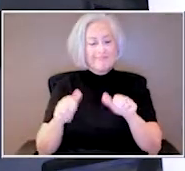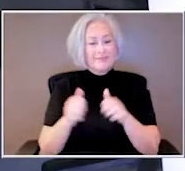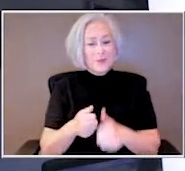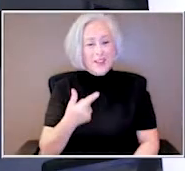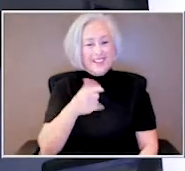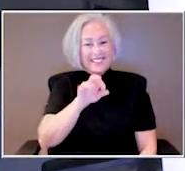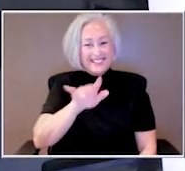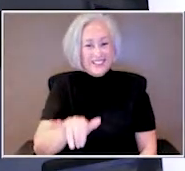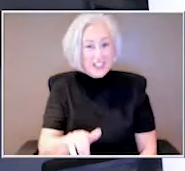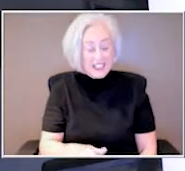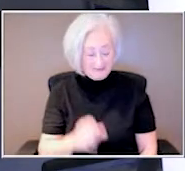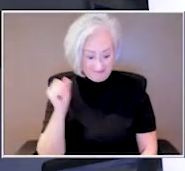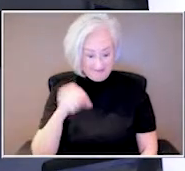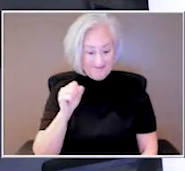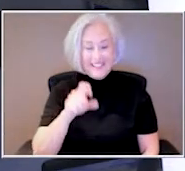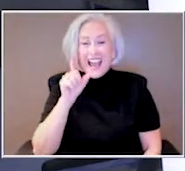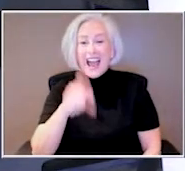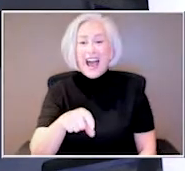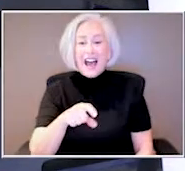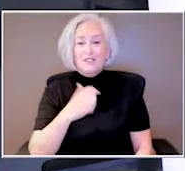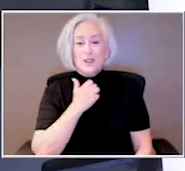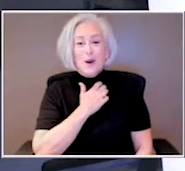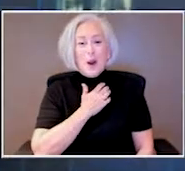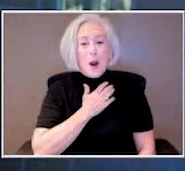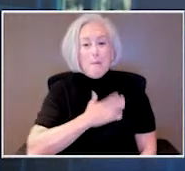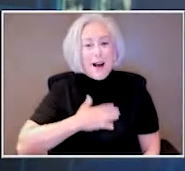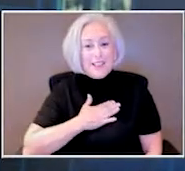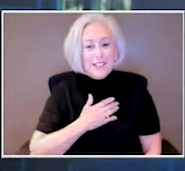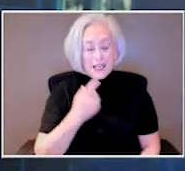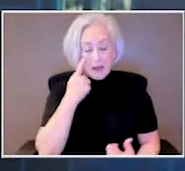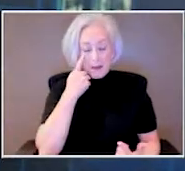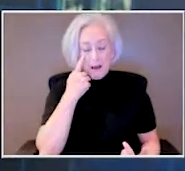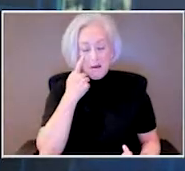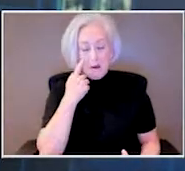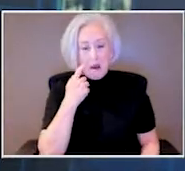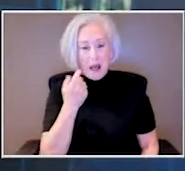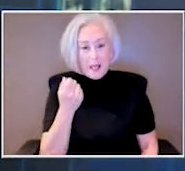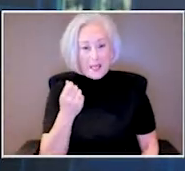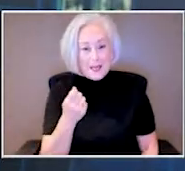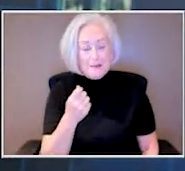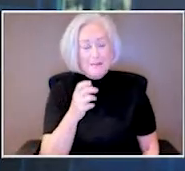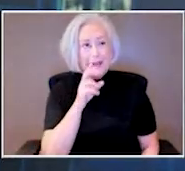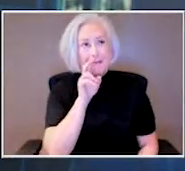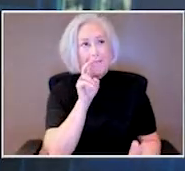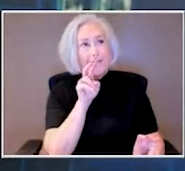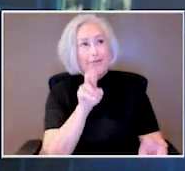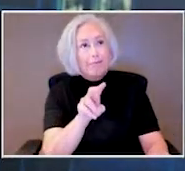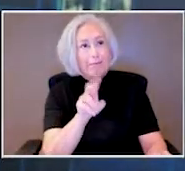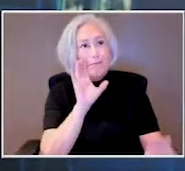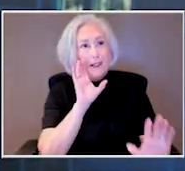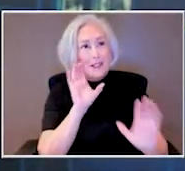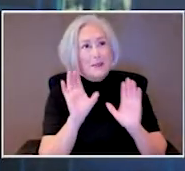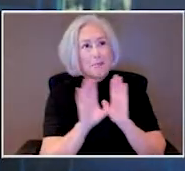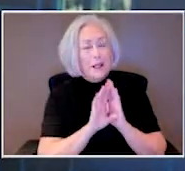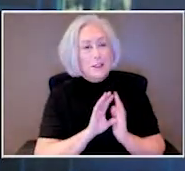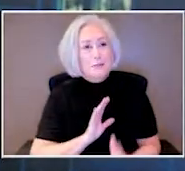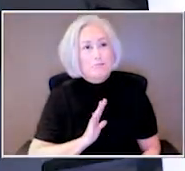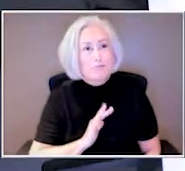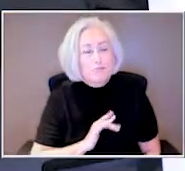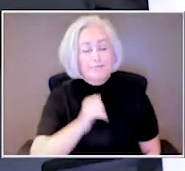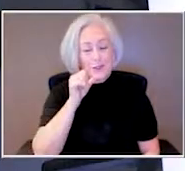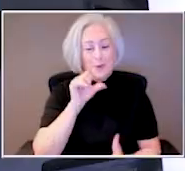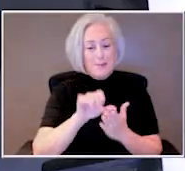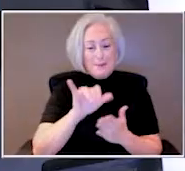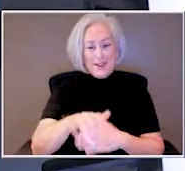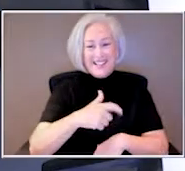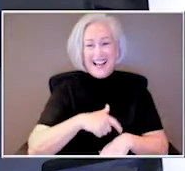apologize because my eyes, I think, are watering up or tearing because of that intro and looking at those photos and remembering that time. It's okay that you're